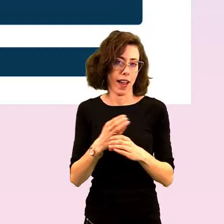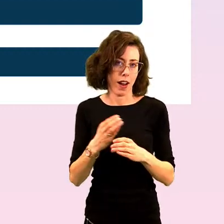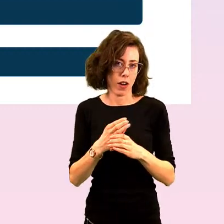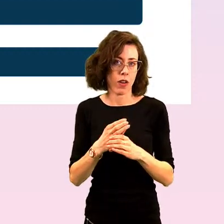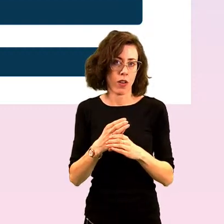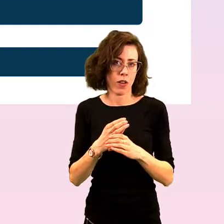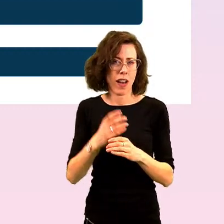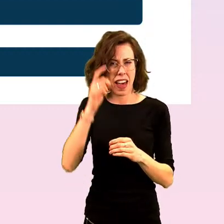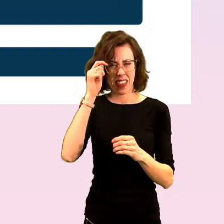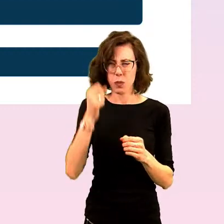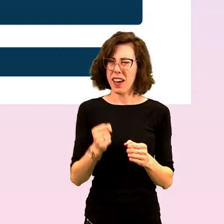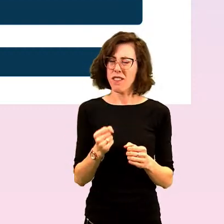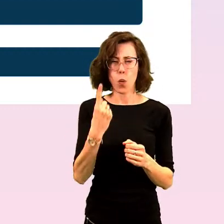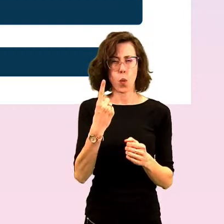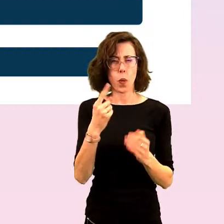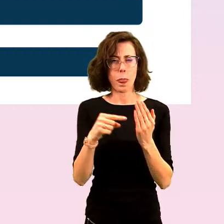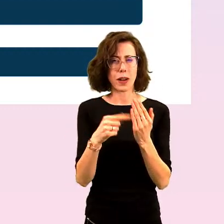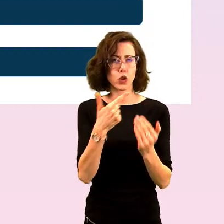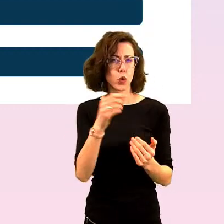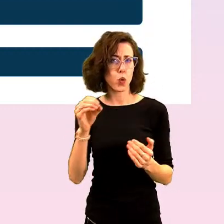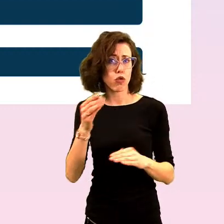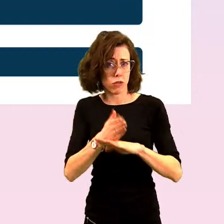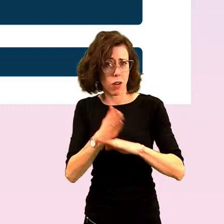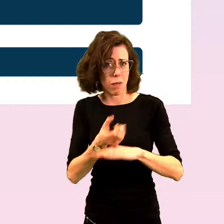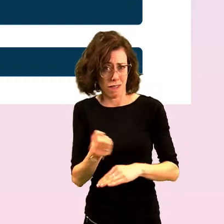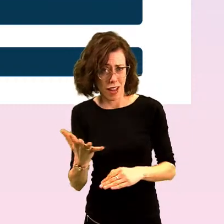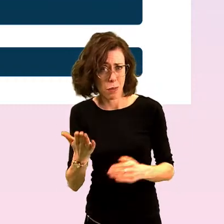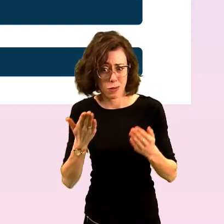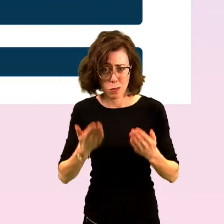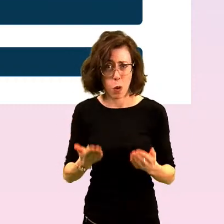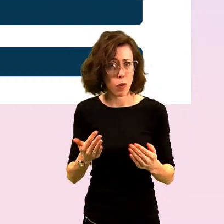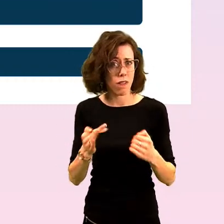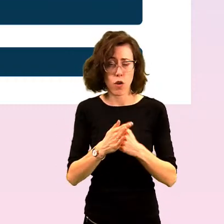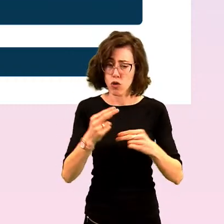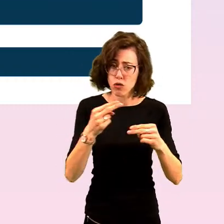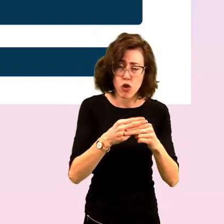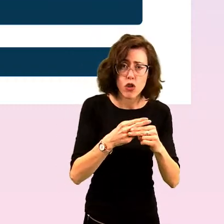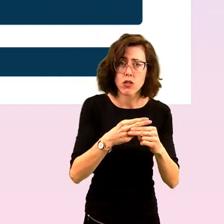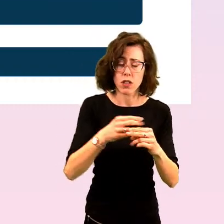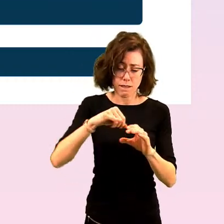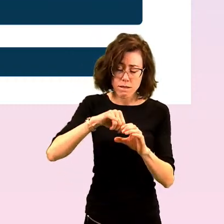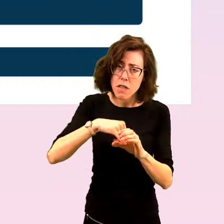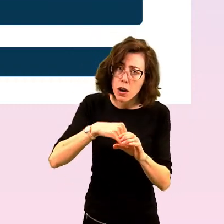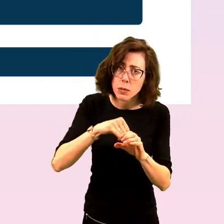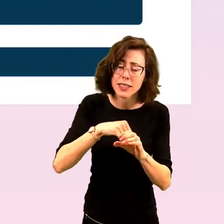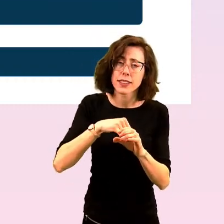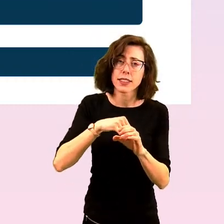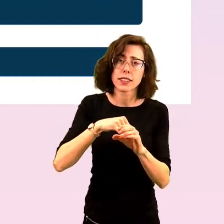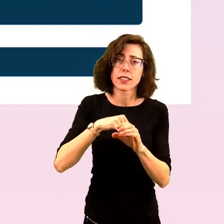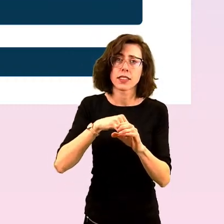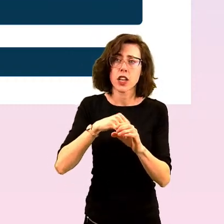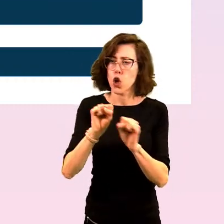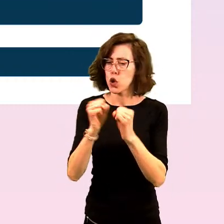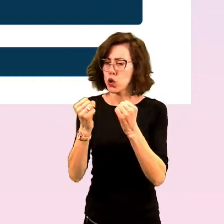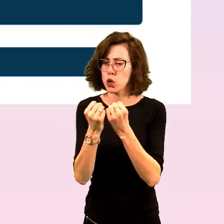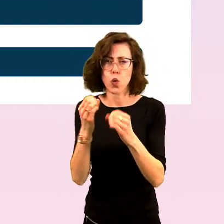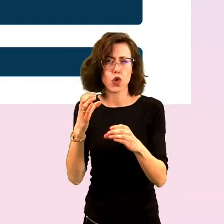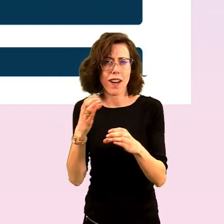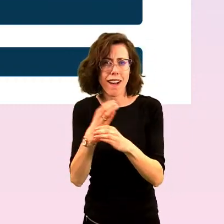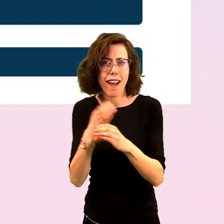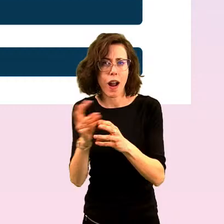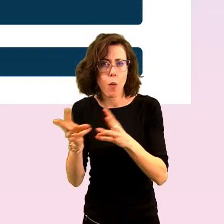think it was about 1,200 jobs that are available at the moment: nurses, pharmacists, the social care